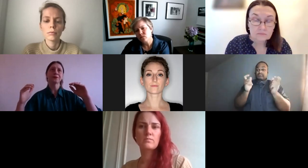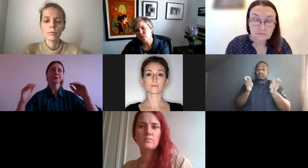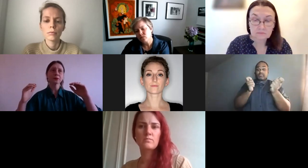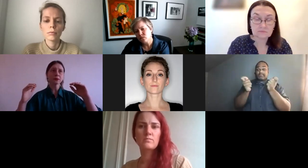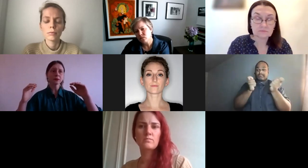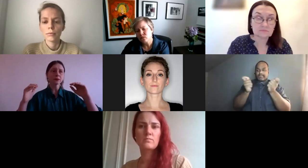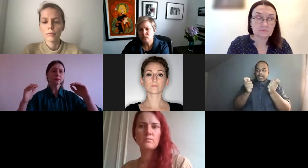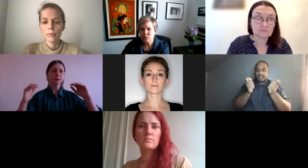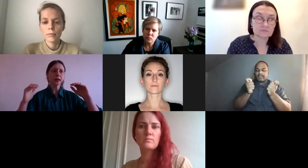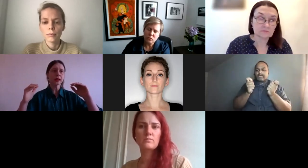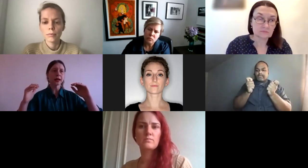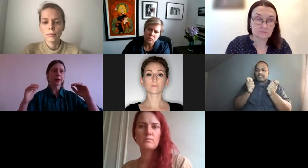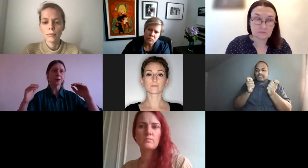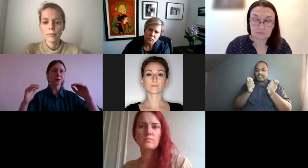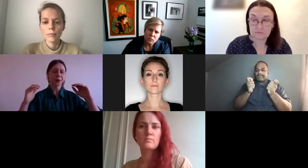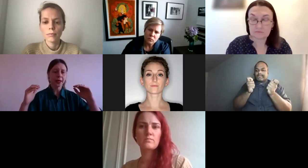mostly.